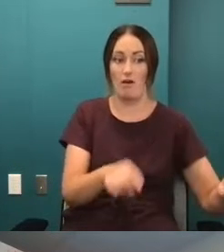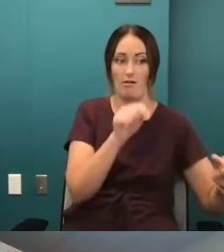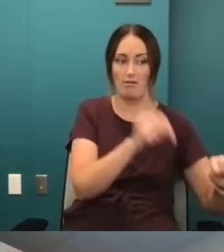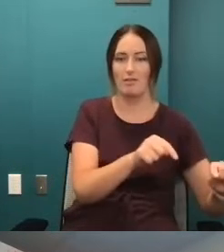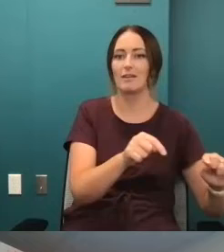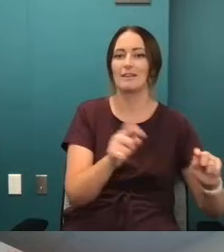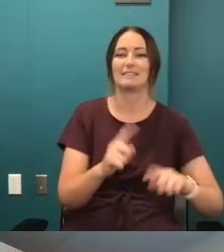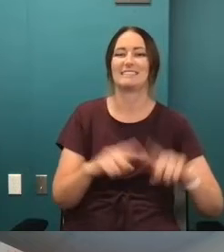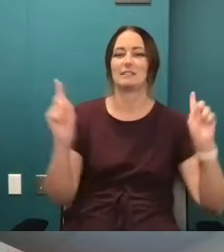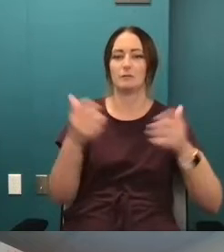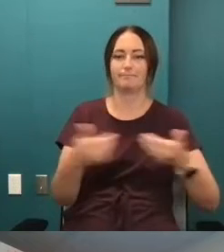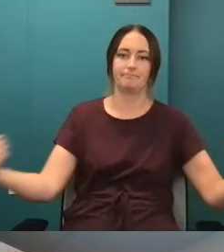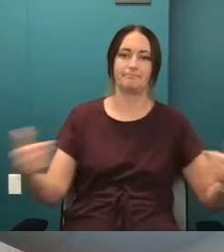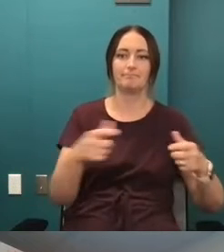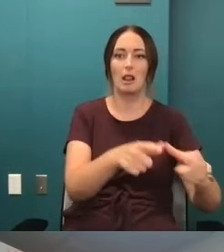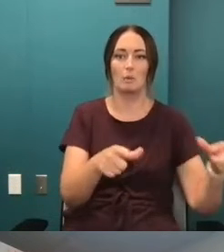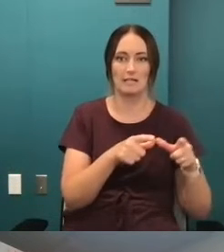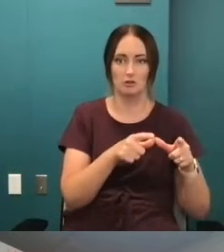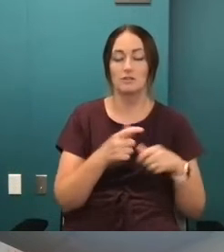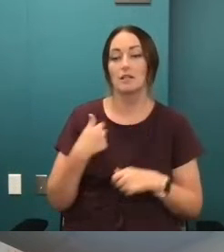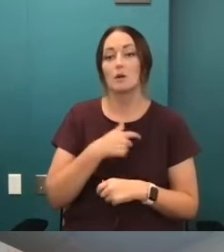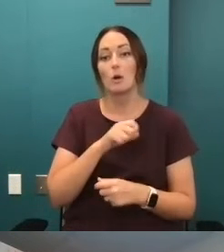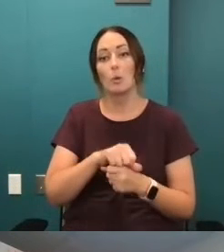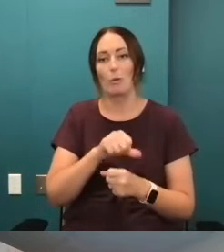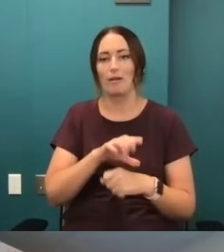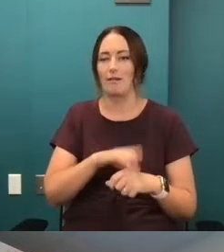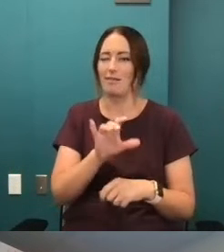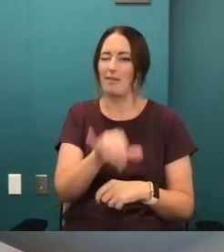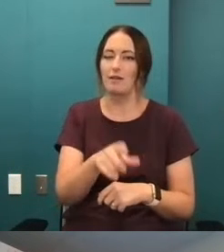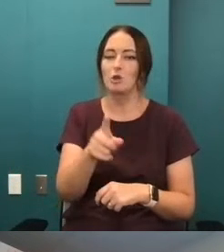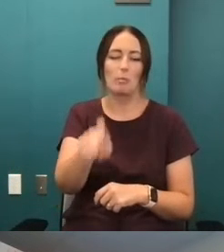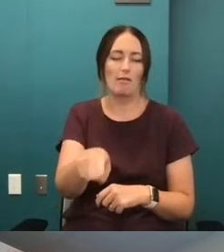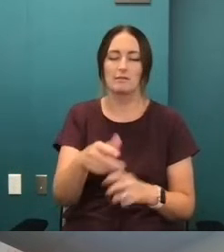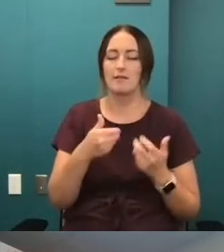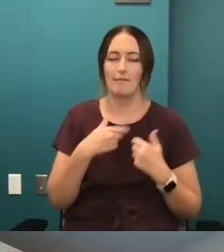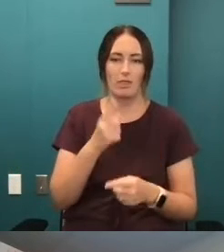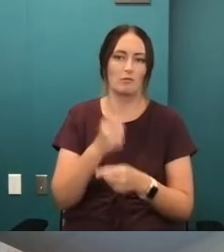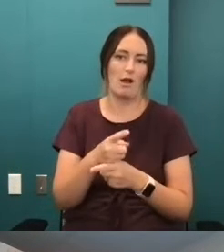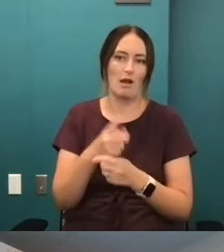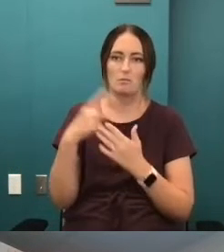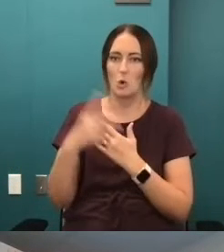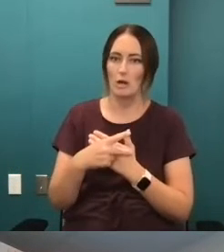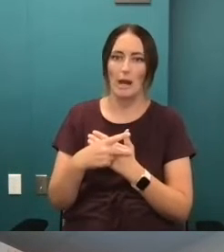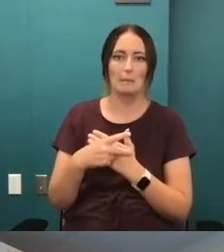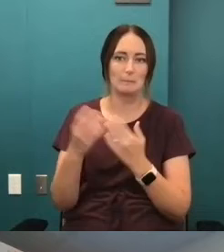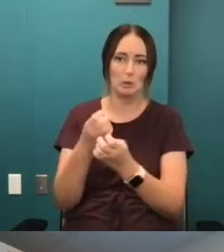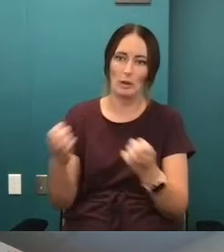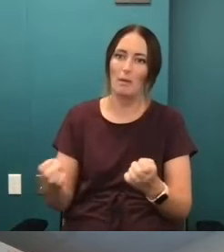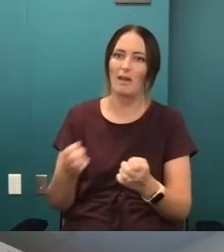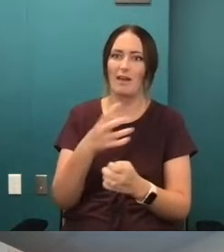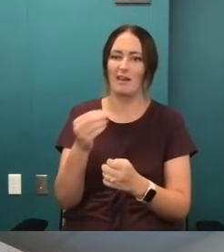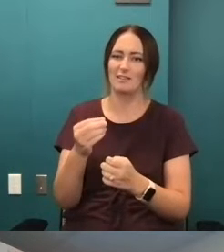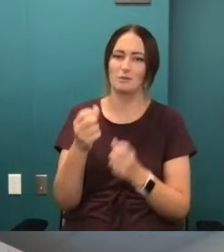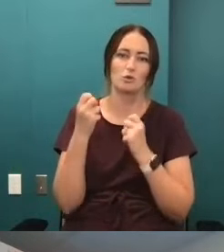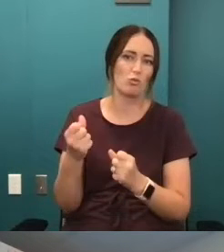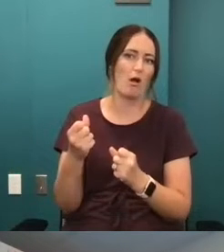that's, we're working on that. You have to have the right programming equipment and a good internet connection and the